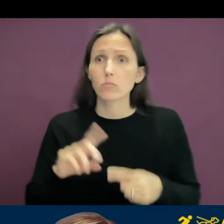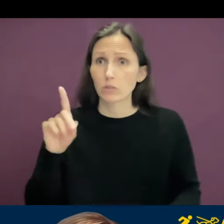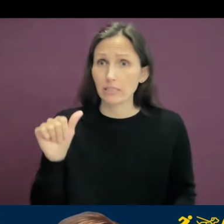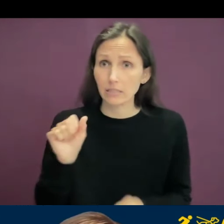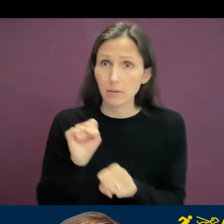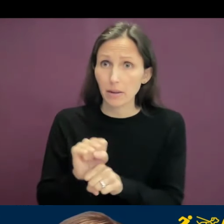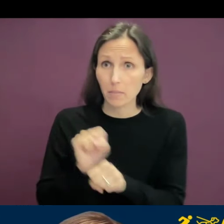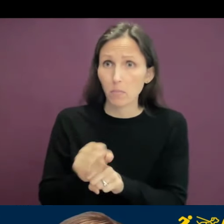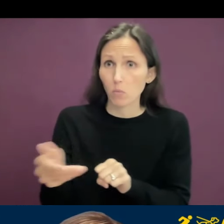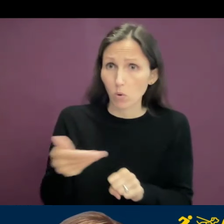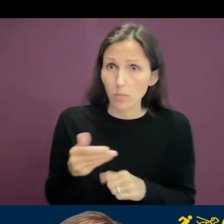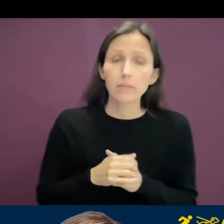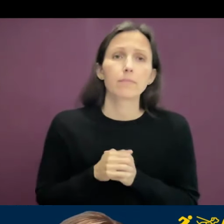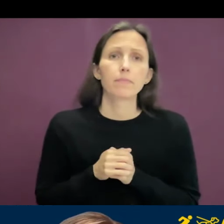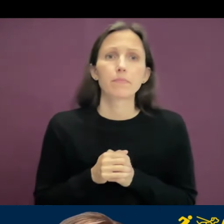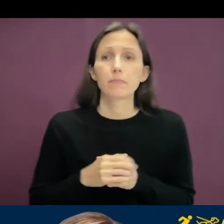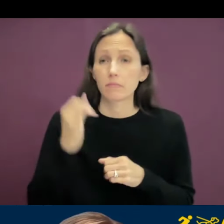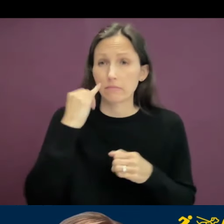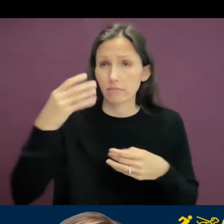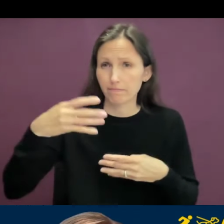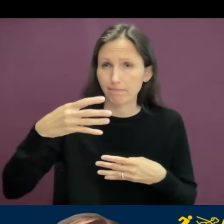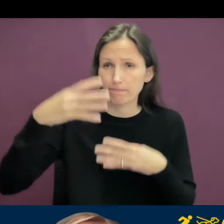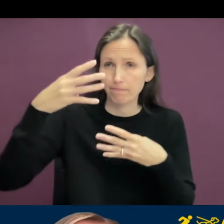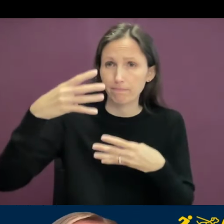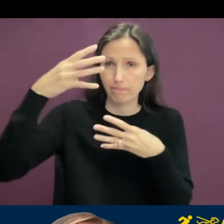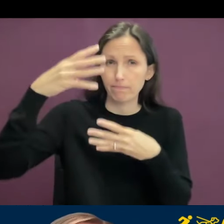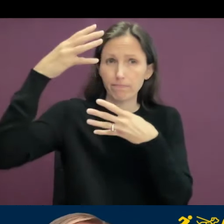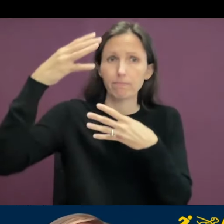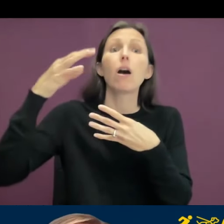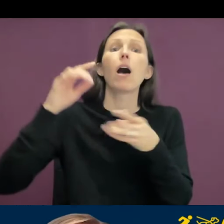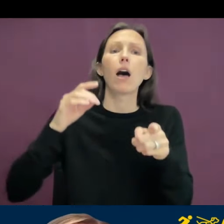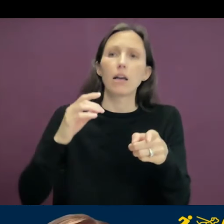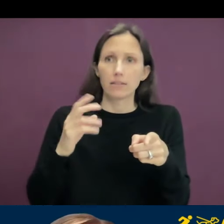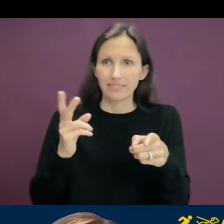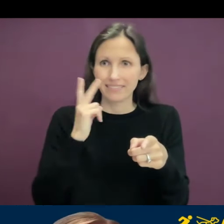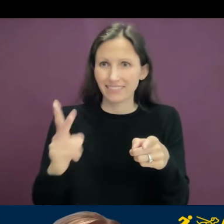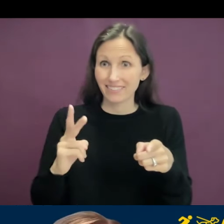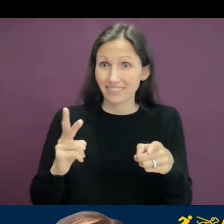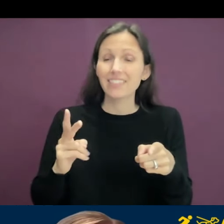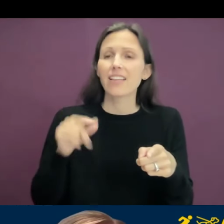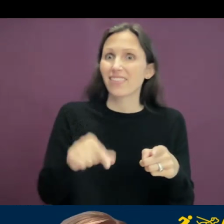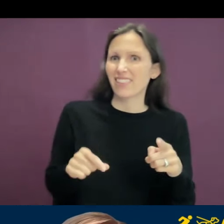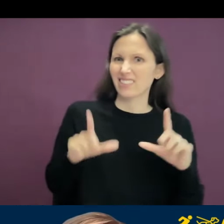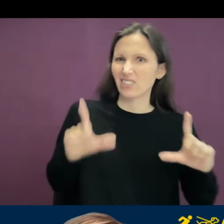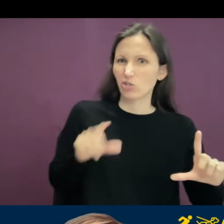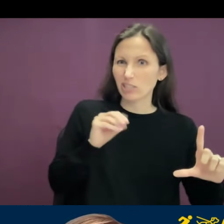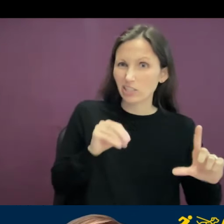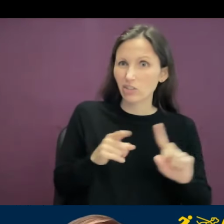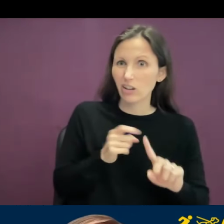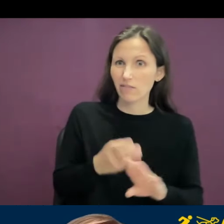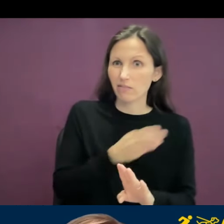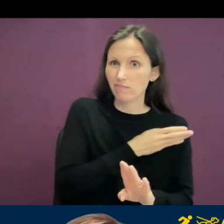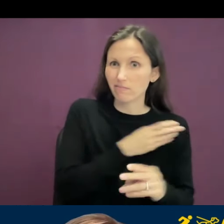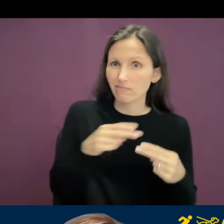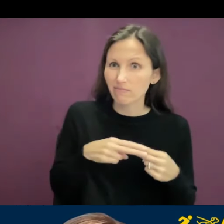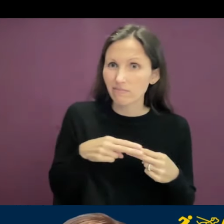employment. We're going to scroll down just a little bit, and this is an example of those screenshots I was showing on the previous slides.